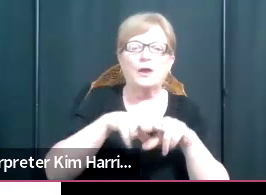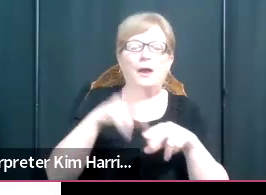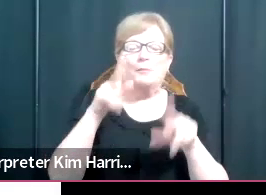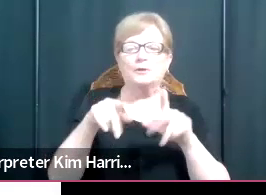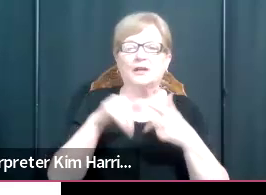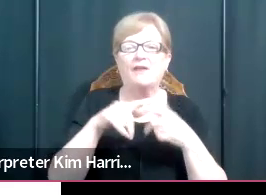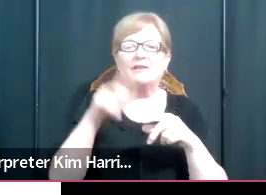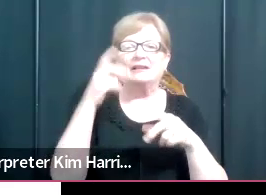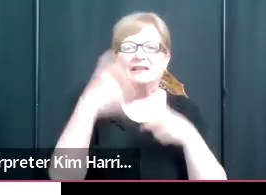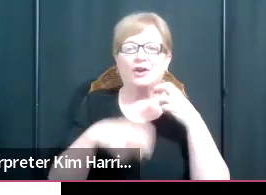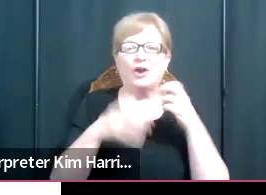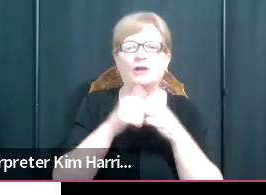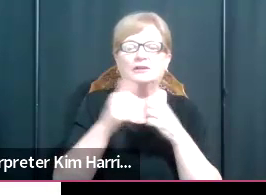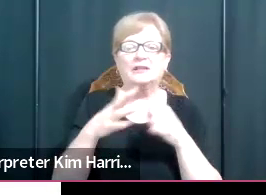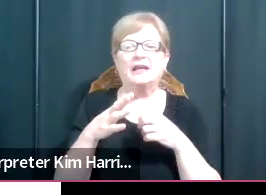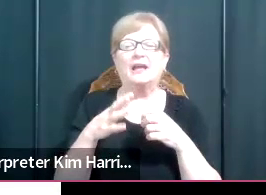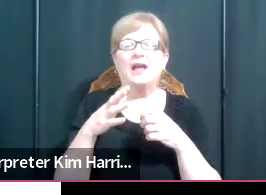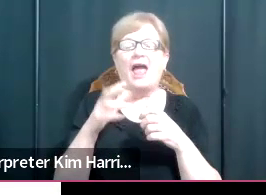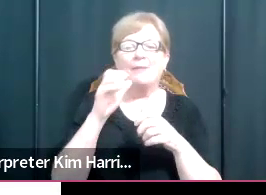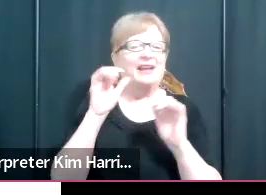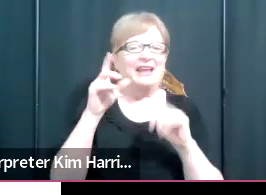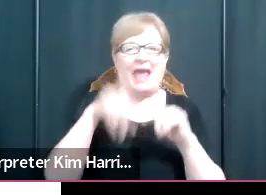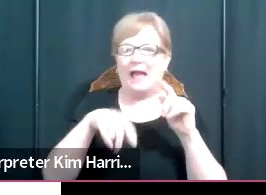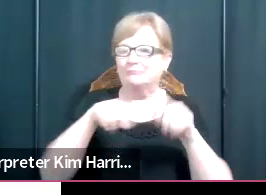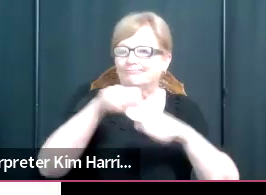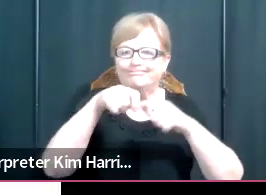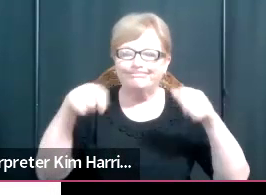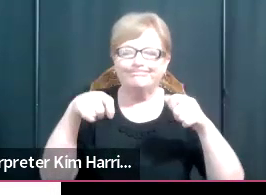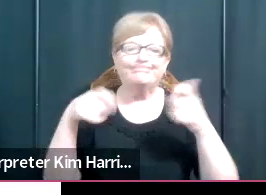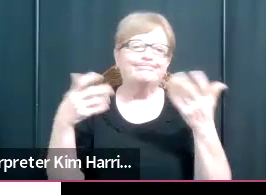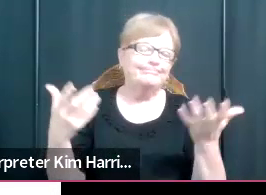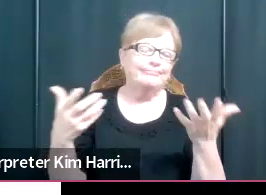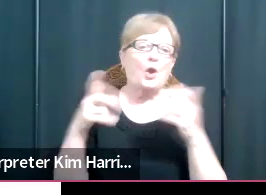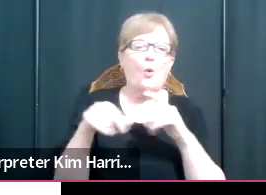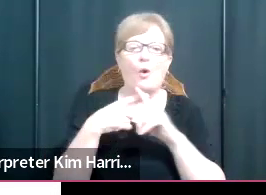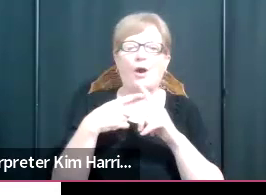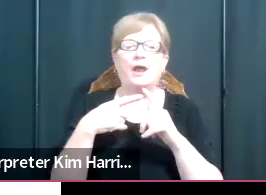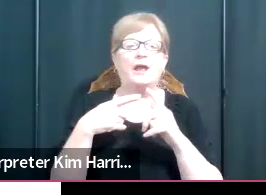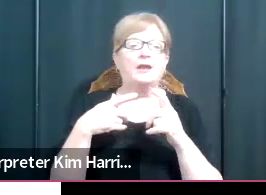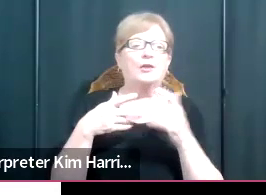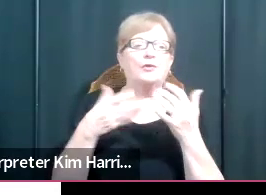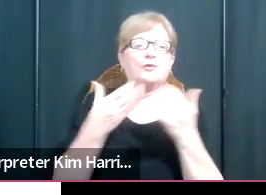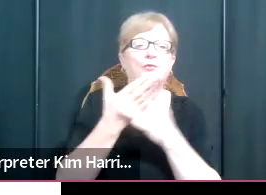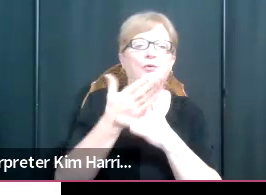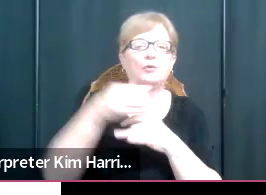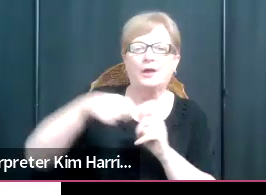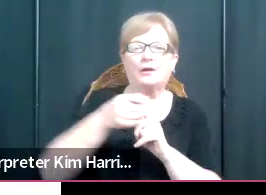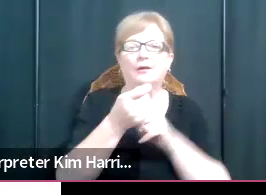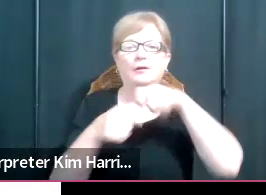difficulty with fine motor in order to tie their shoes, you can string the laces through the magnetic closure and